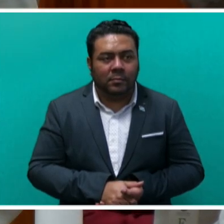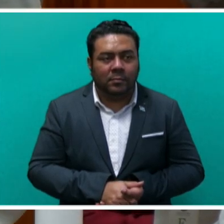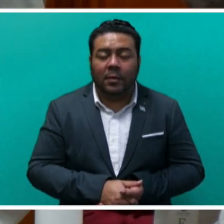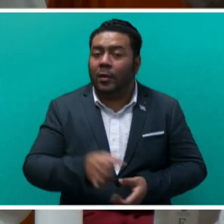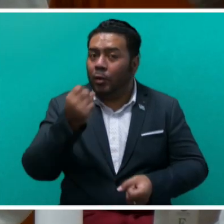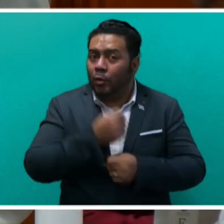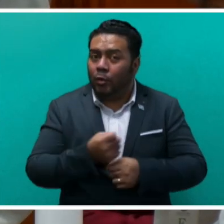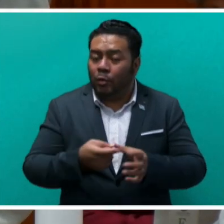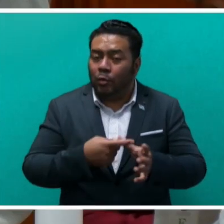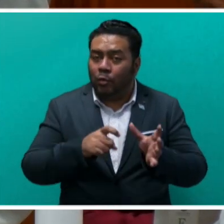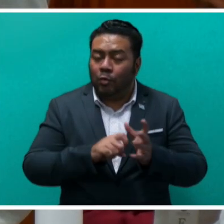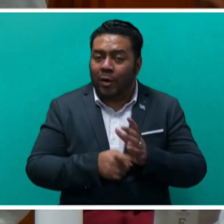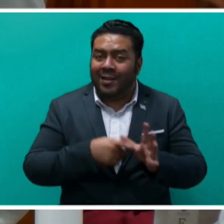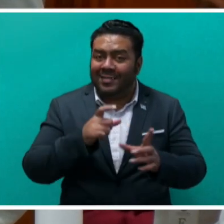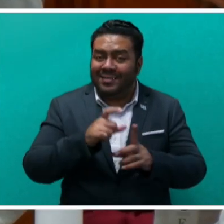is